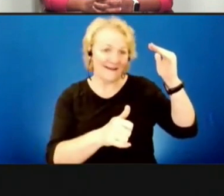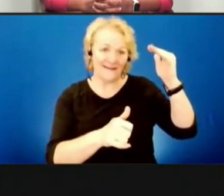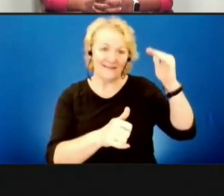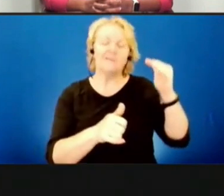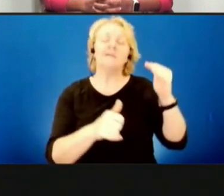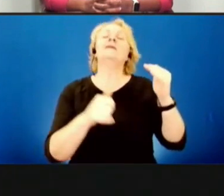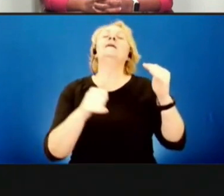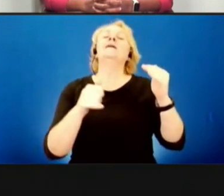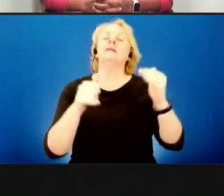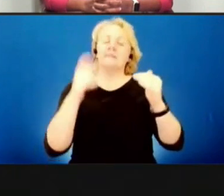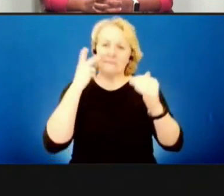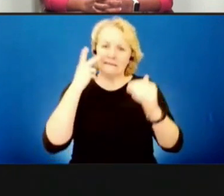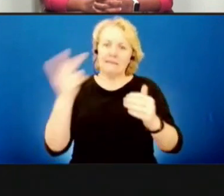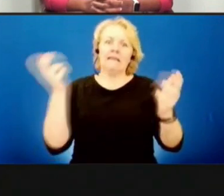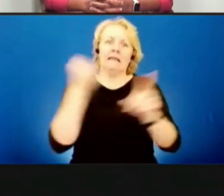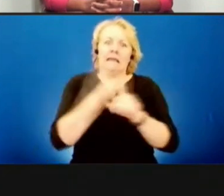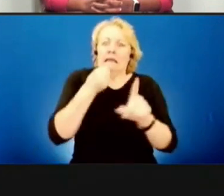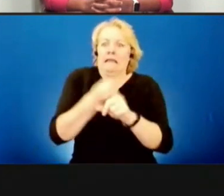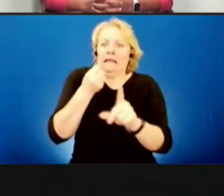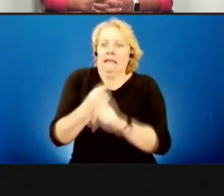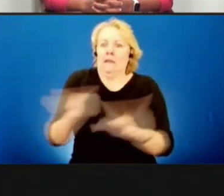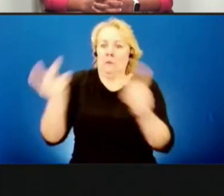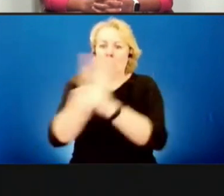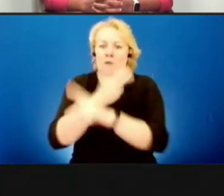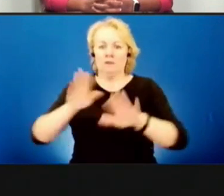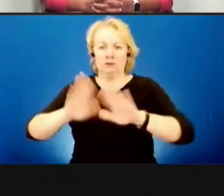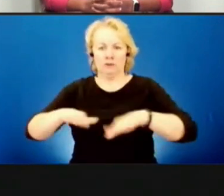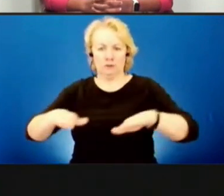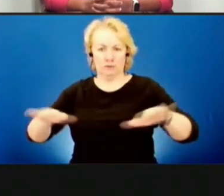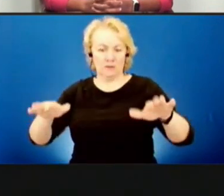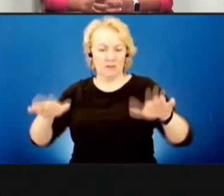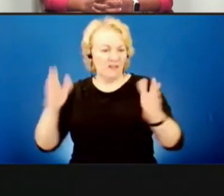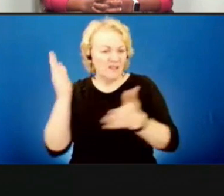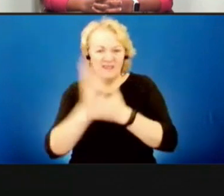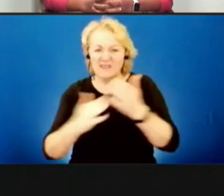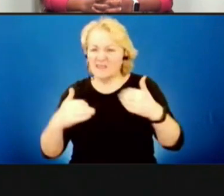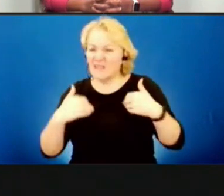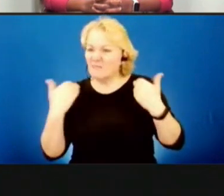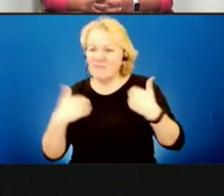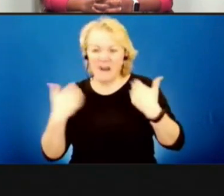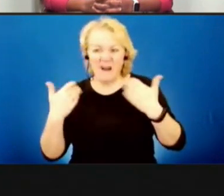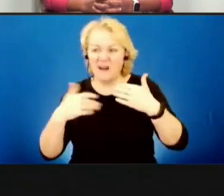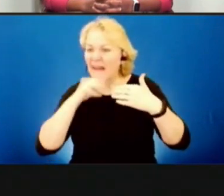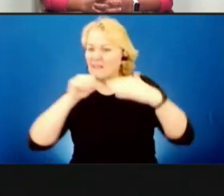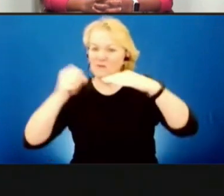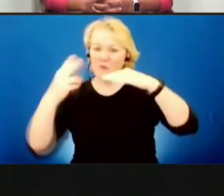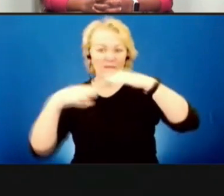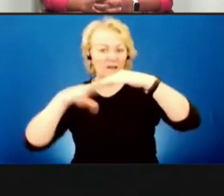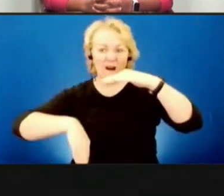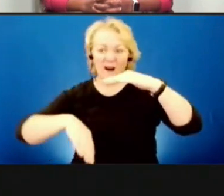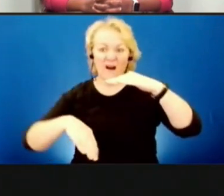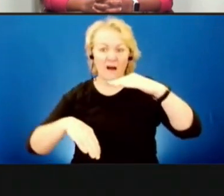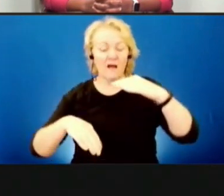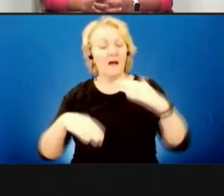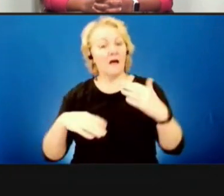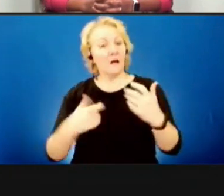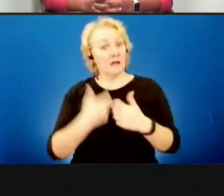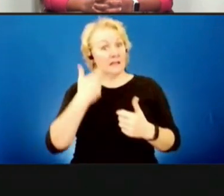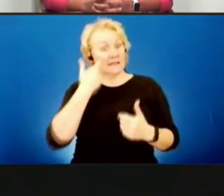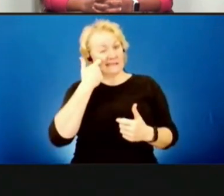more pediatric cases, and we're seeing it in children that are younger than 12. And most recently, we're